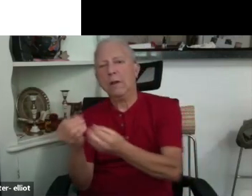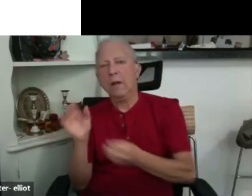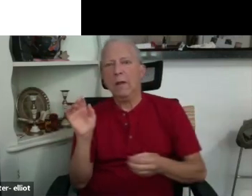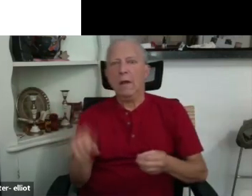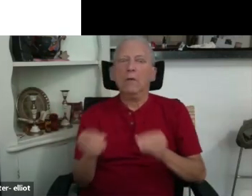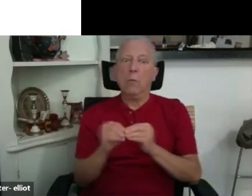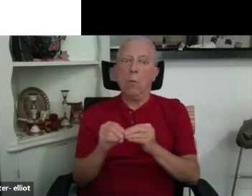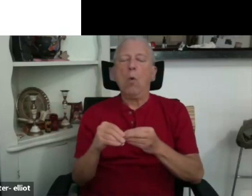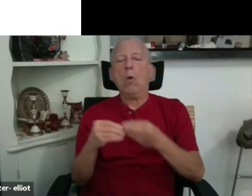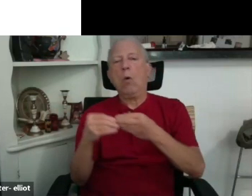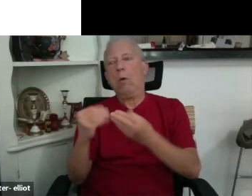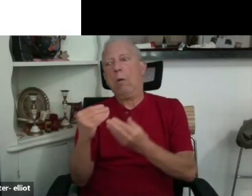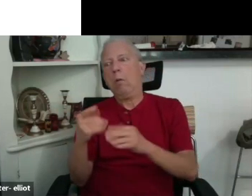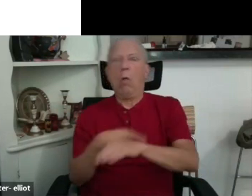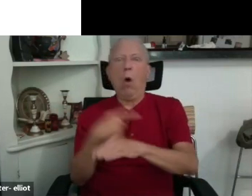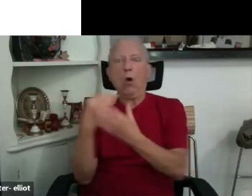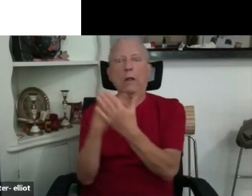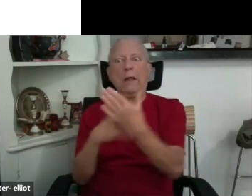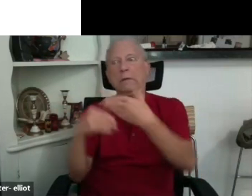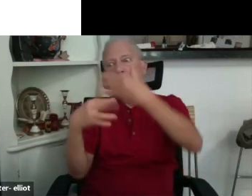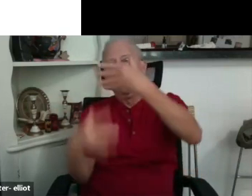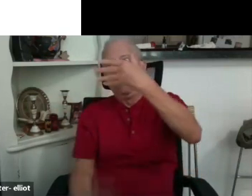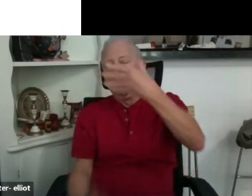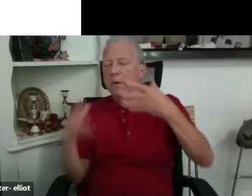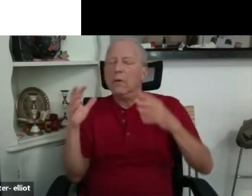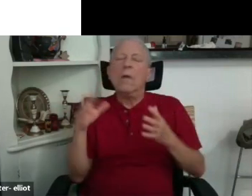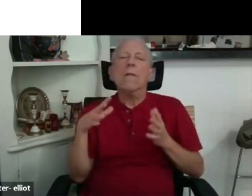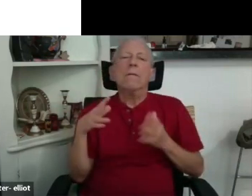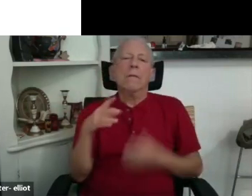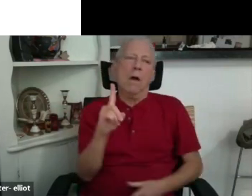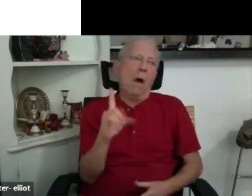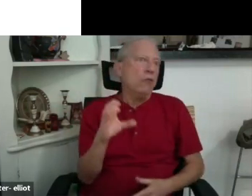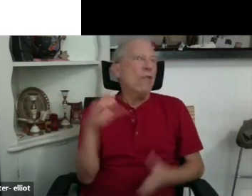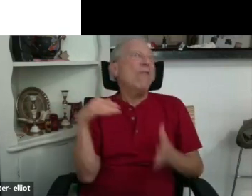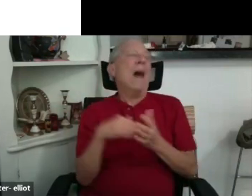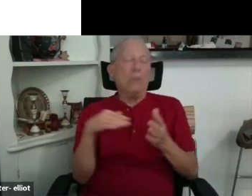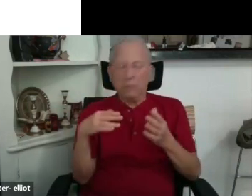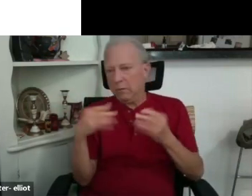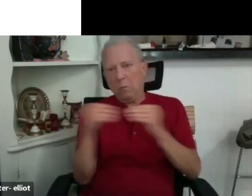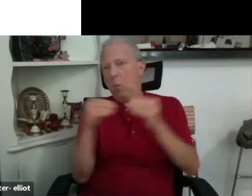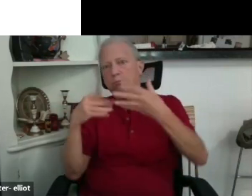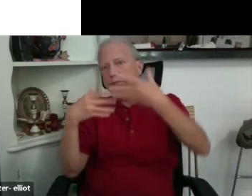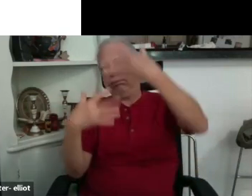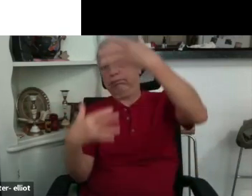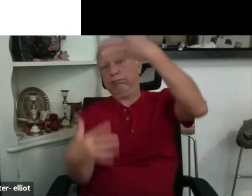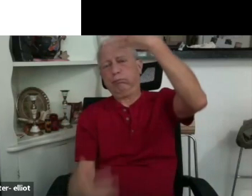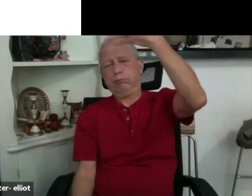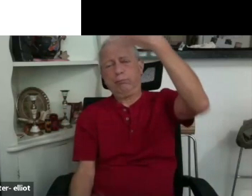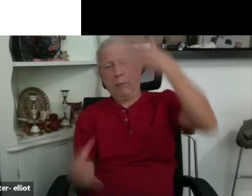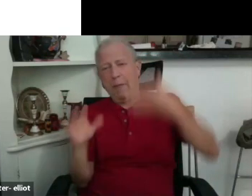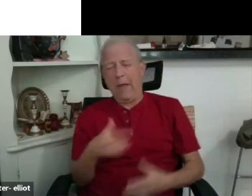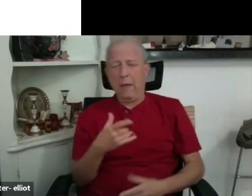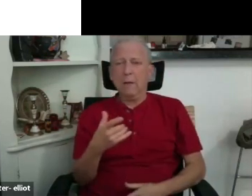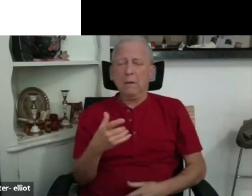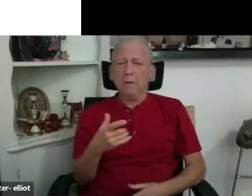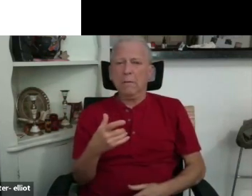list, hundreds or thousands of names on it, that are all subject to global sanctions